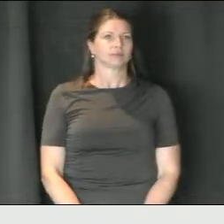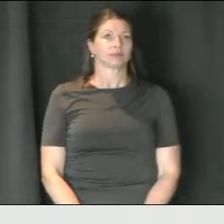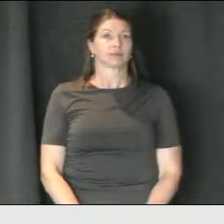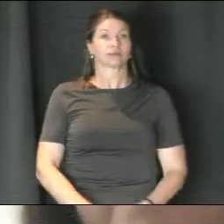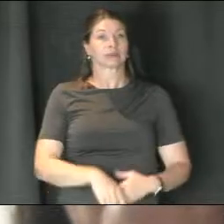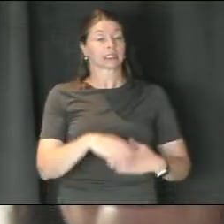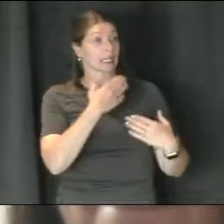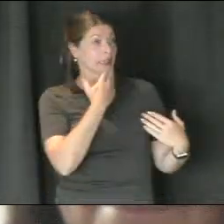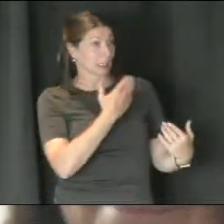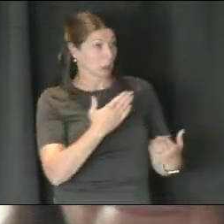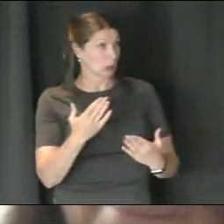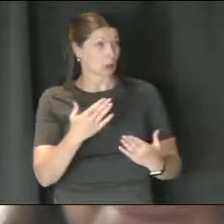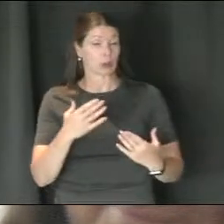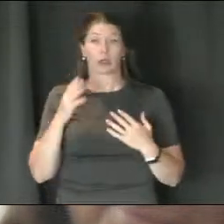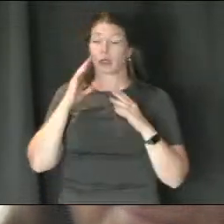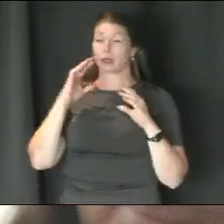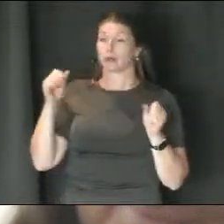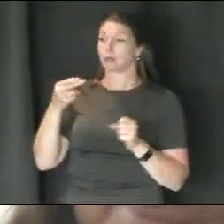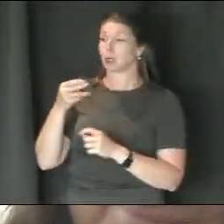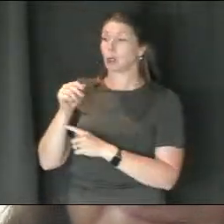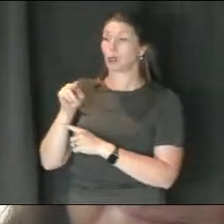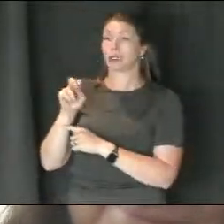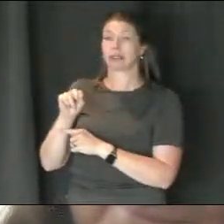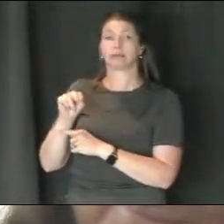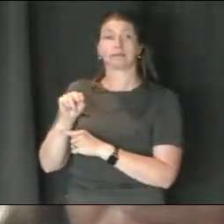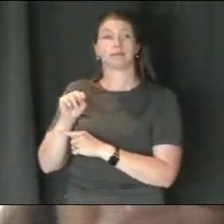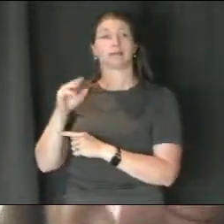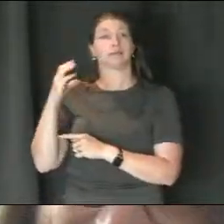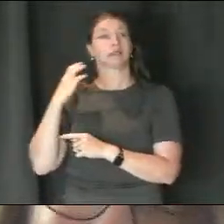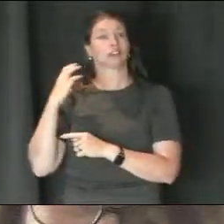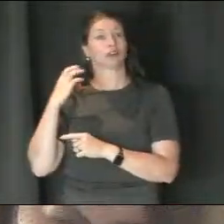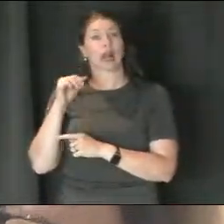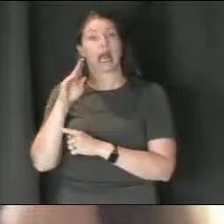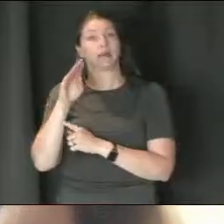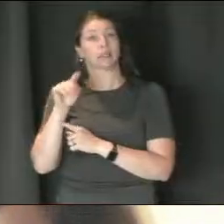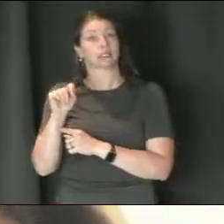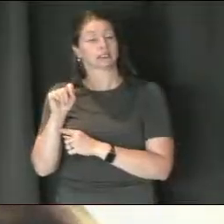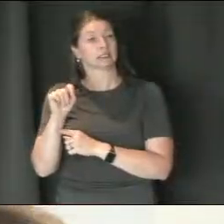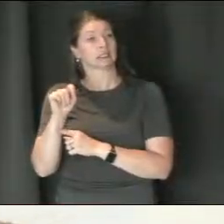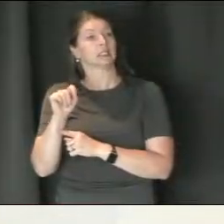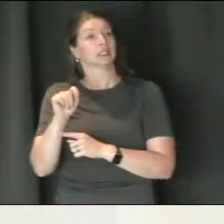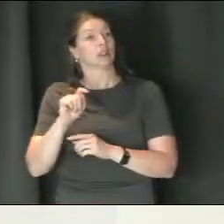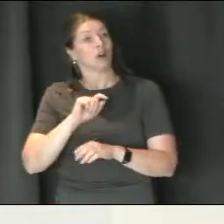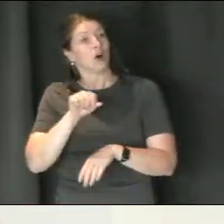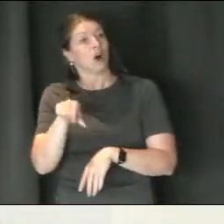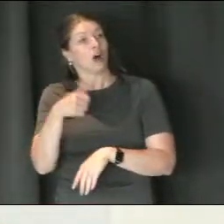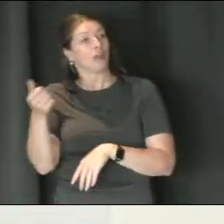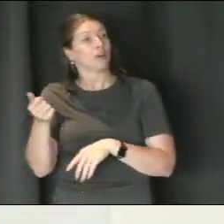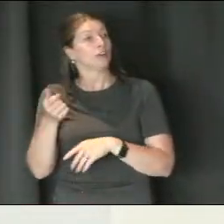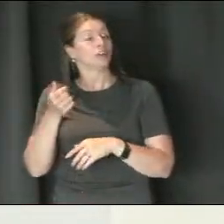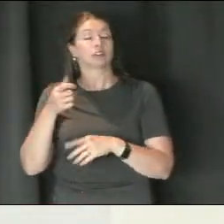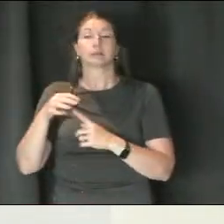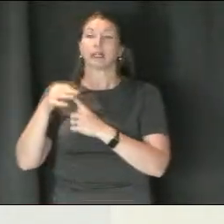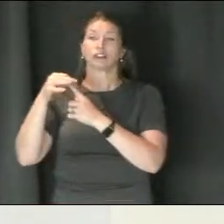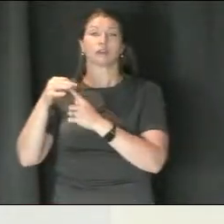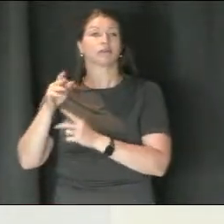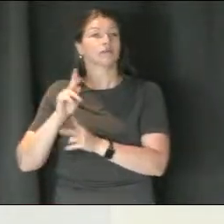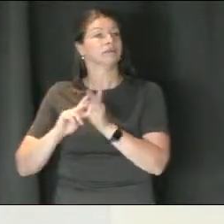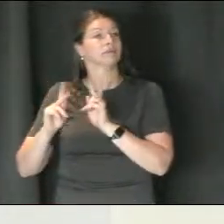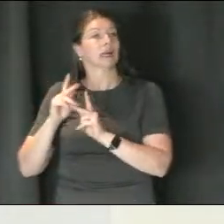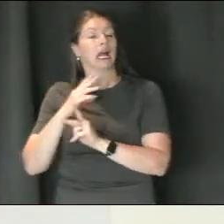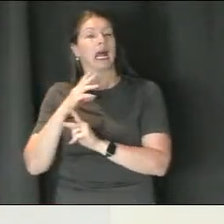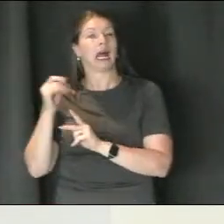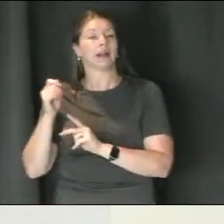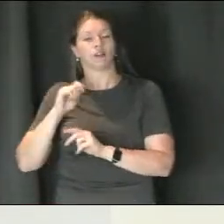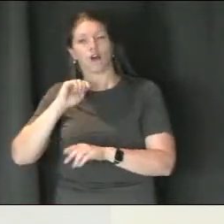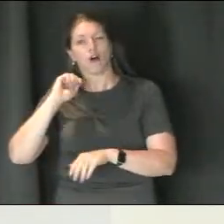Thank you. Premier Hogan, Minister Abbott, distinguished guests, fellow award recipients, ladies and gentlemen.